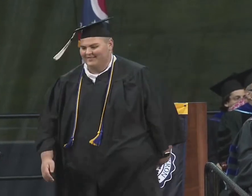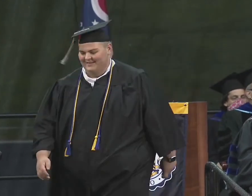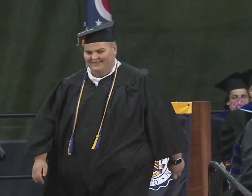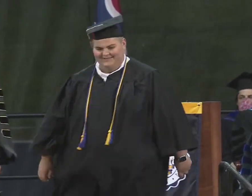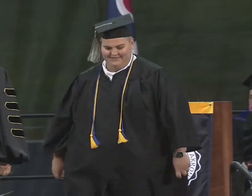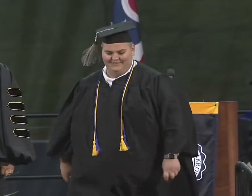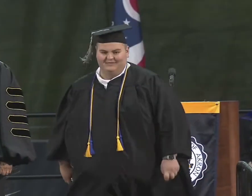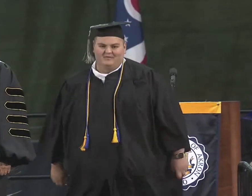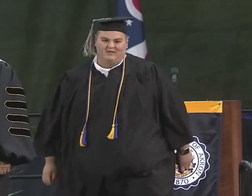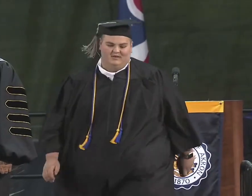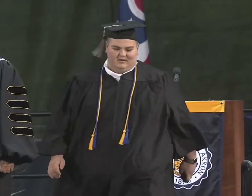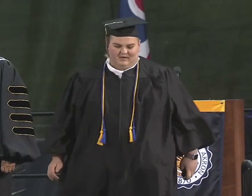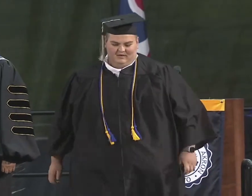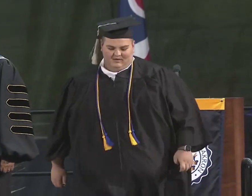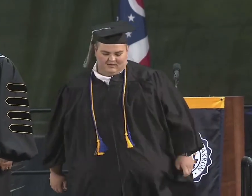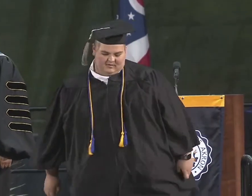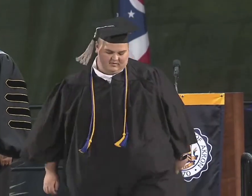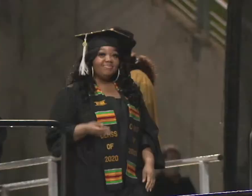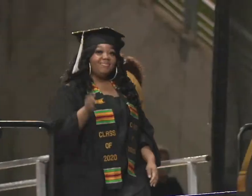Jenny I. Lee.